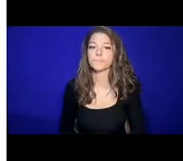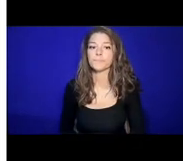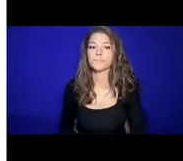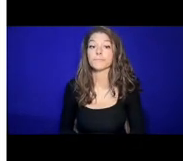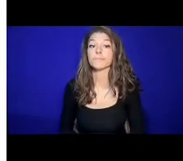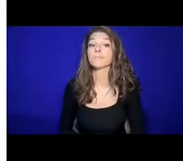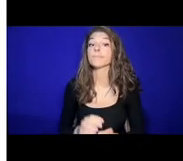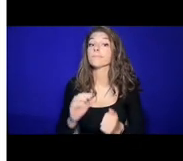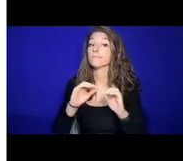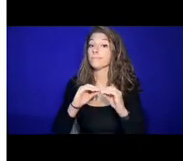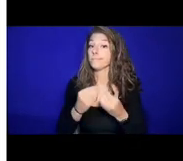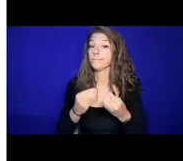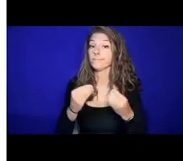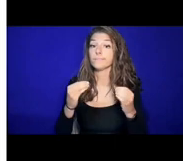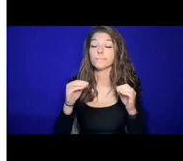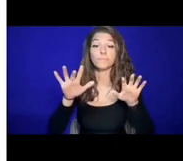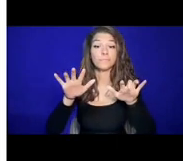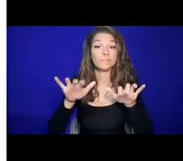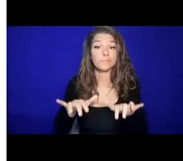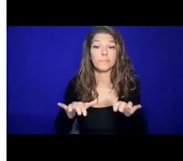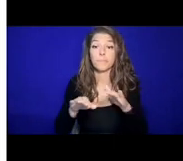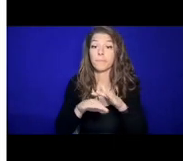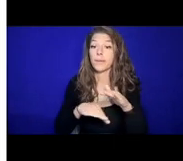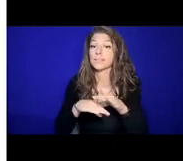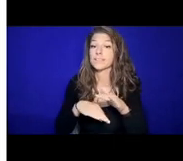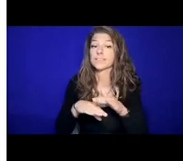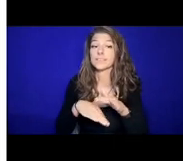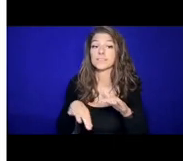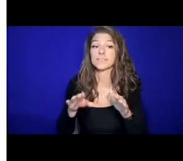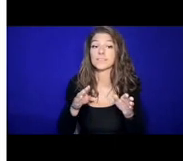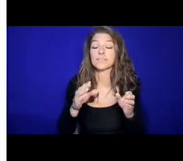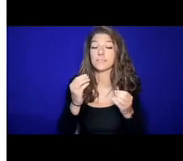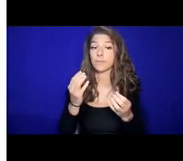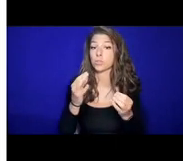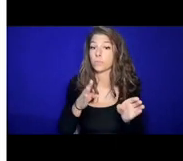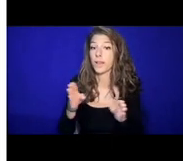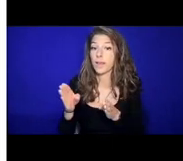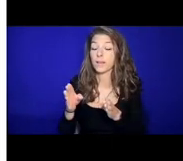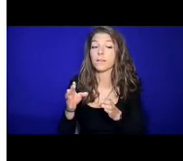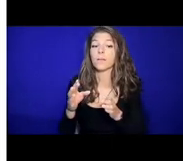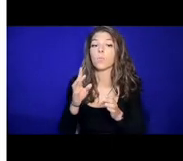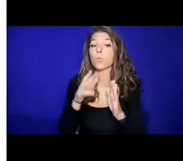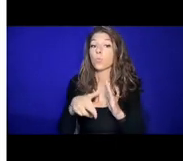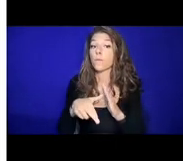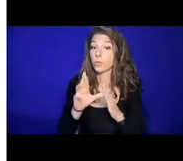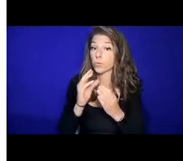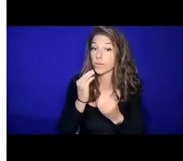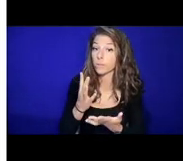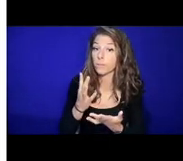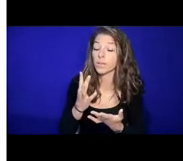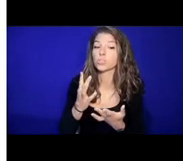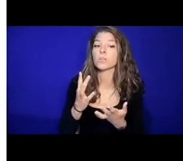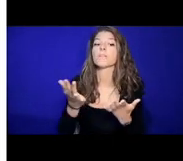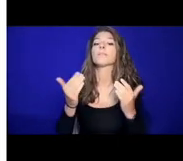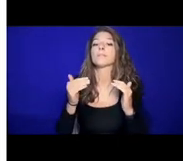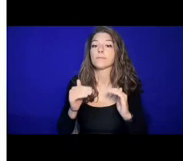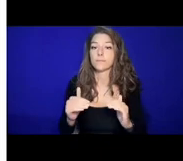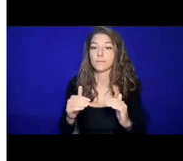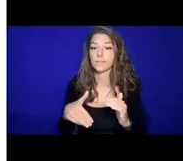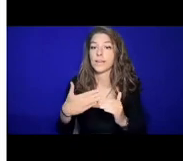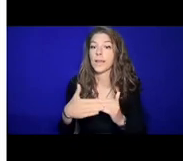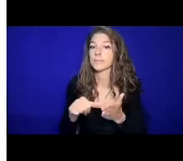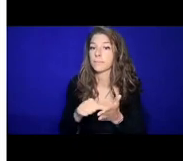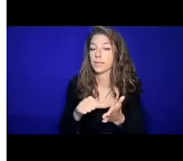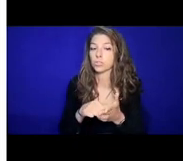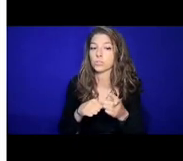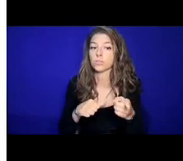Once the organization fills out that basic organizational information, they basically review the information and move to the next page,